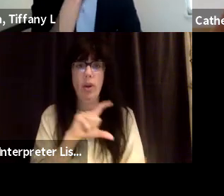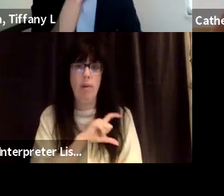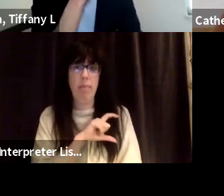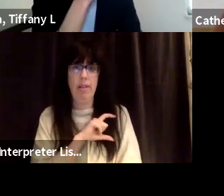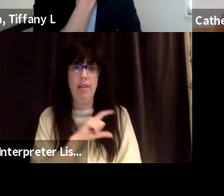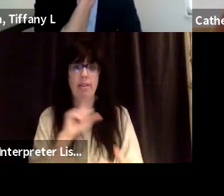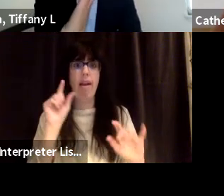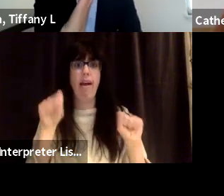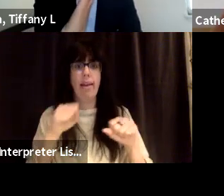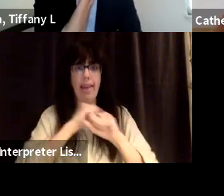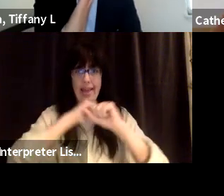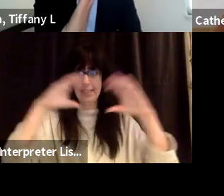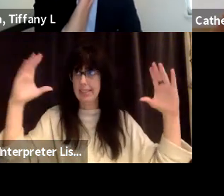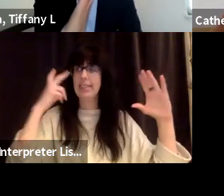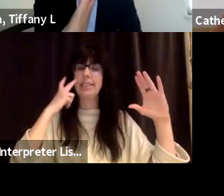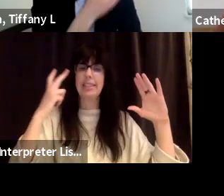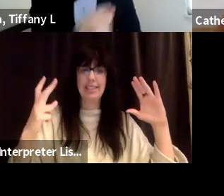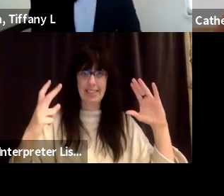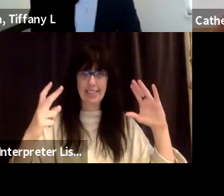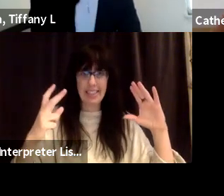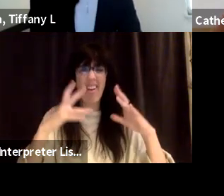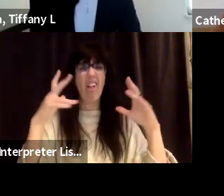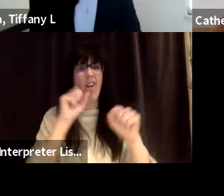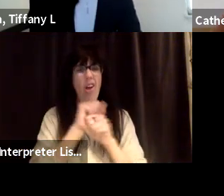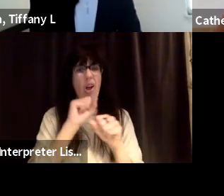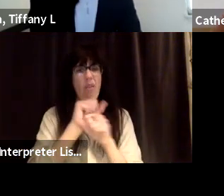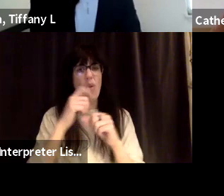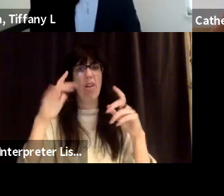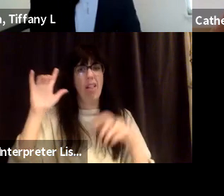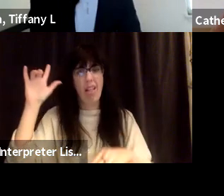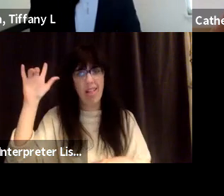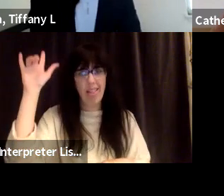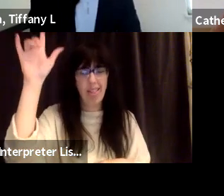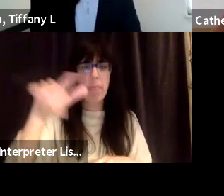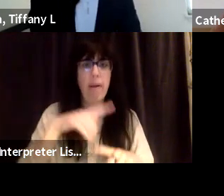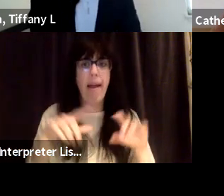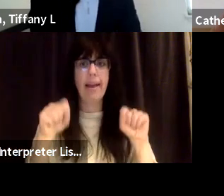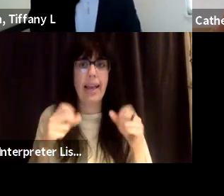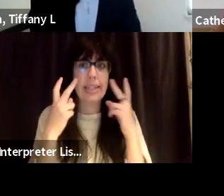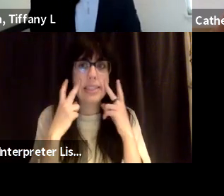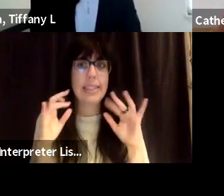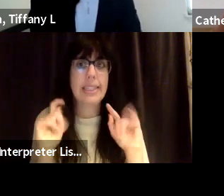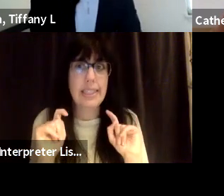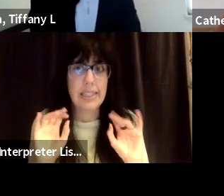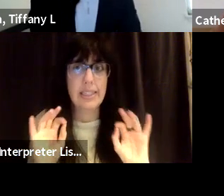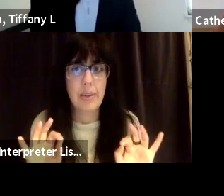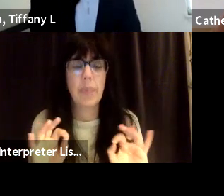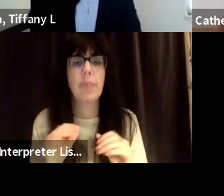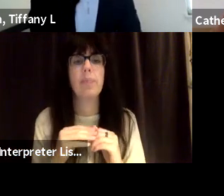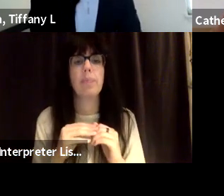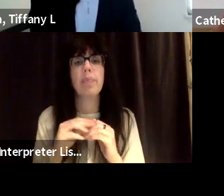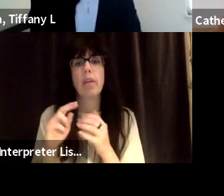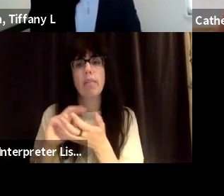world. It's a ways away, it's gonna take a lot of work, but I can see this world. And if that means then taking some